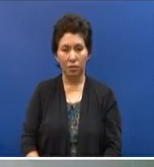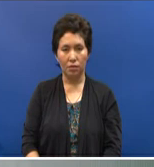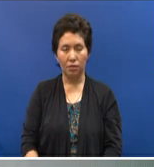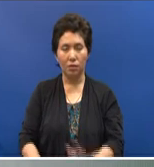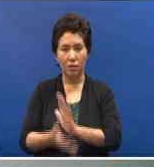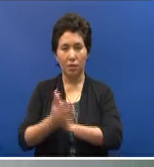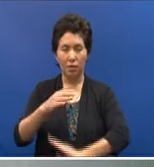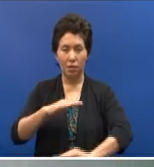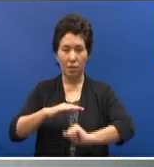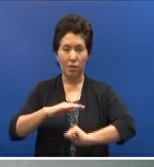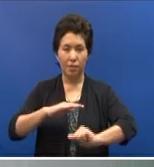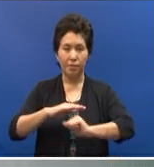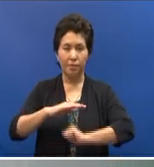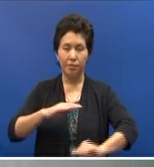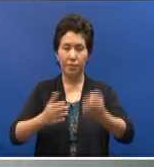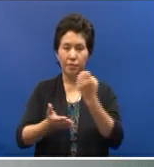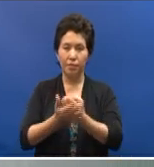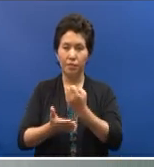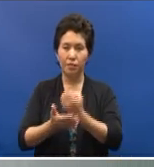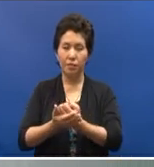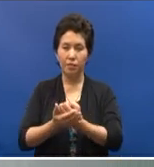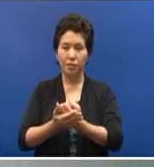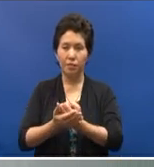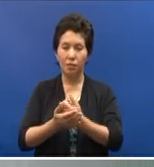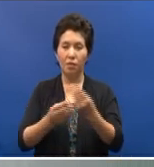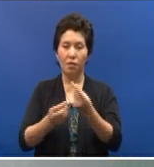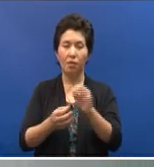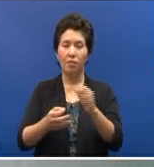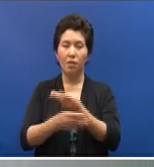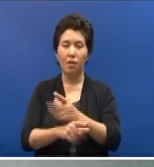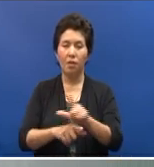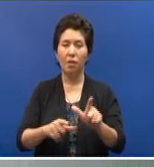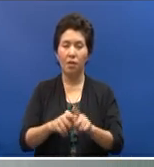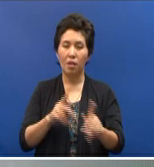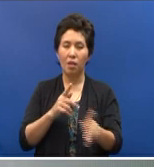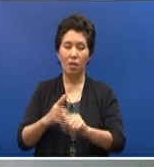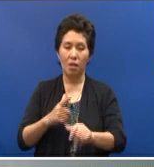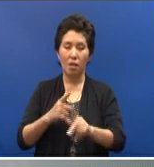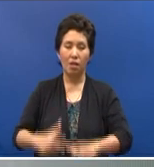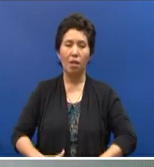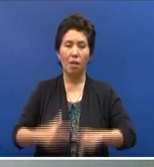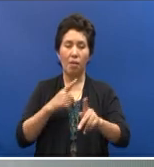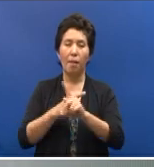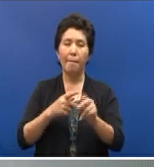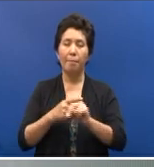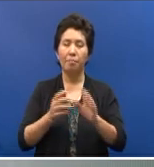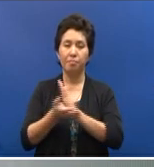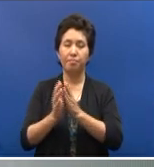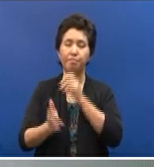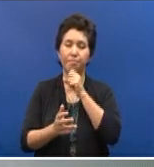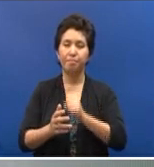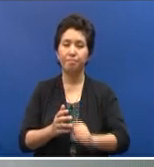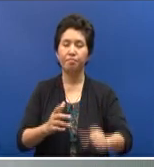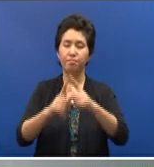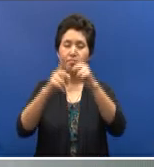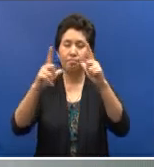Okay, so basically, economically, the distributions of land and livestock is controlled by elders of the